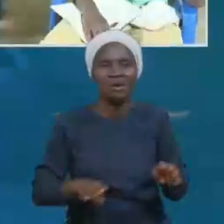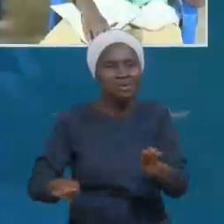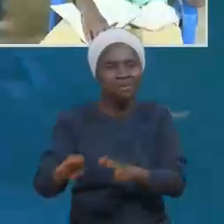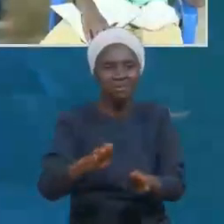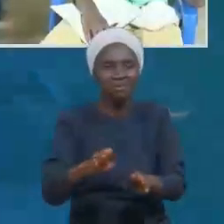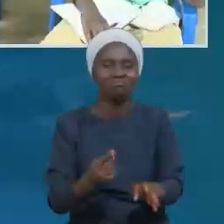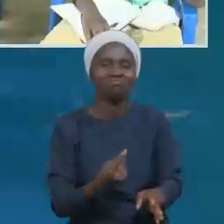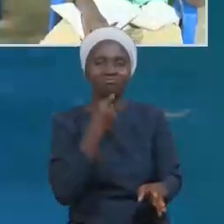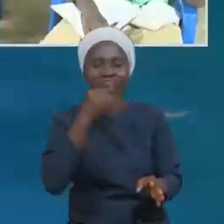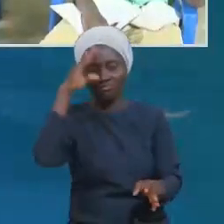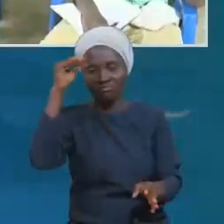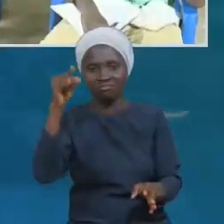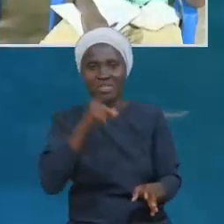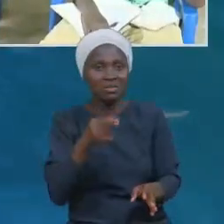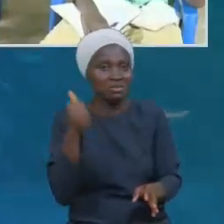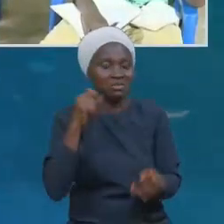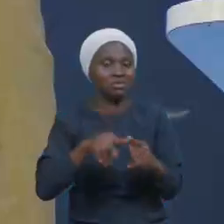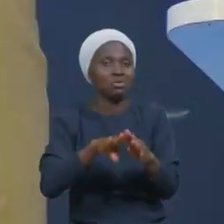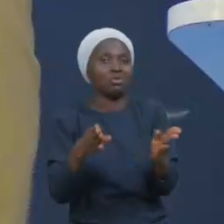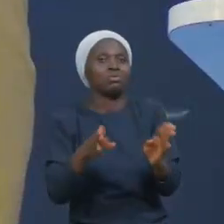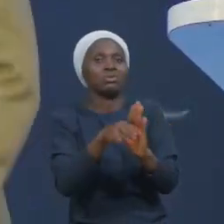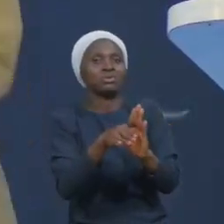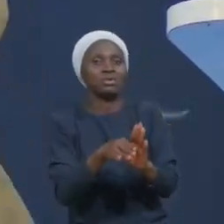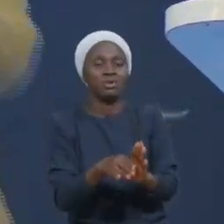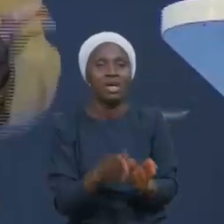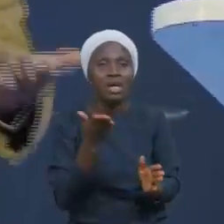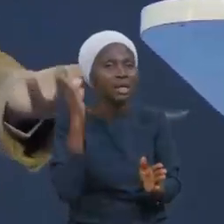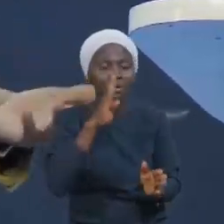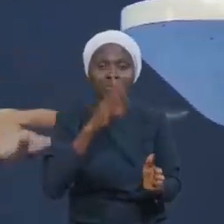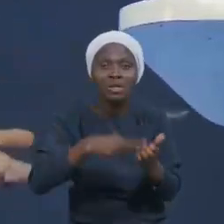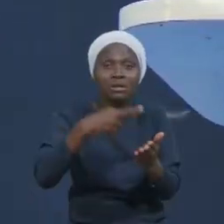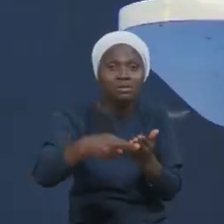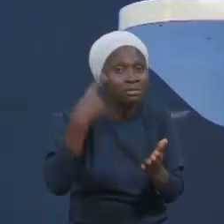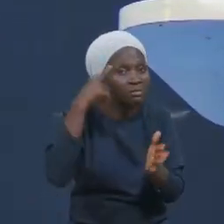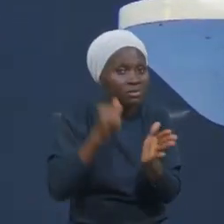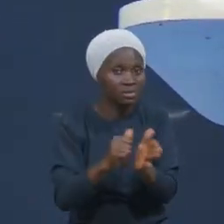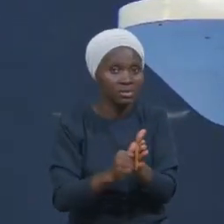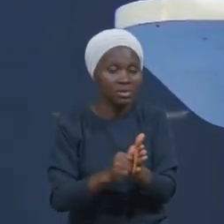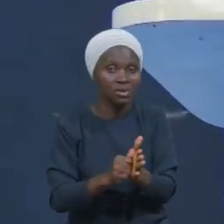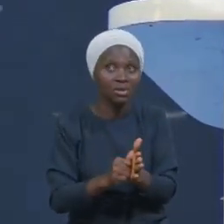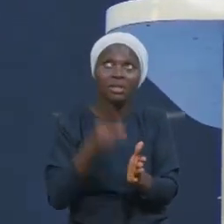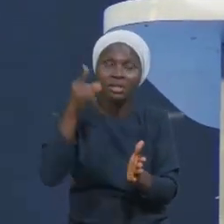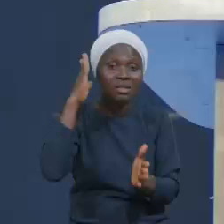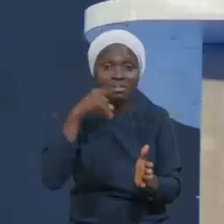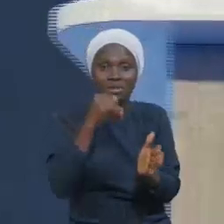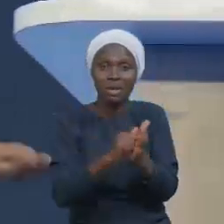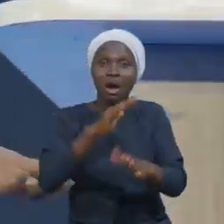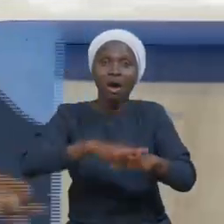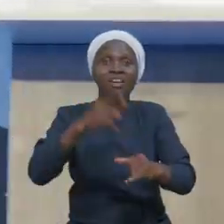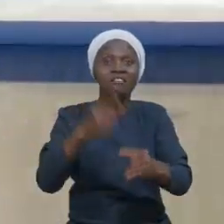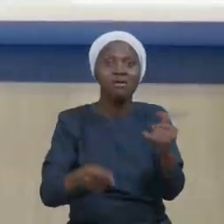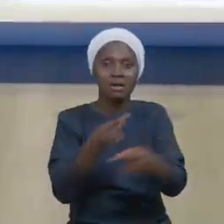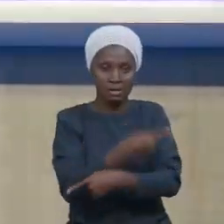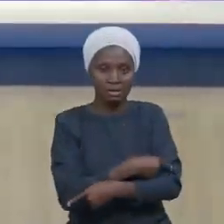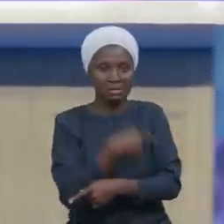door. There's going to be the consequence of that. He'll say on the final day, I came